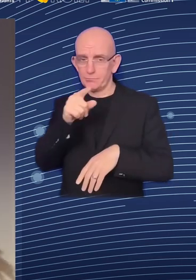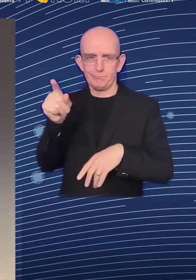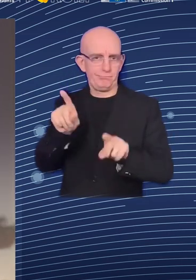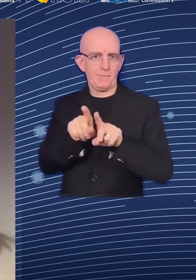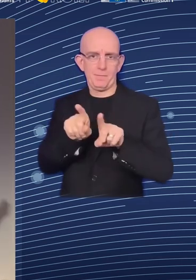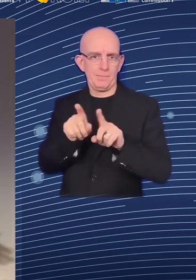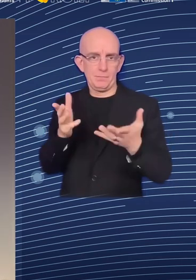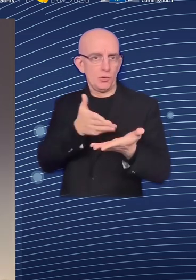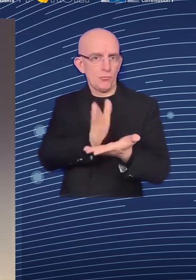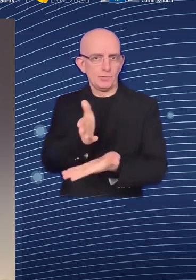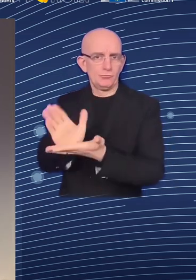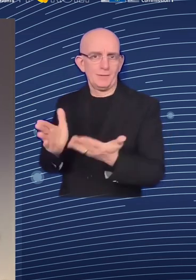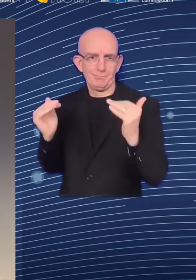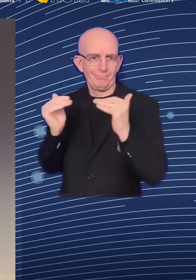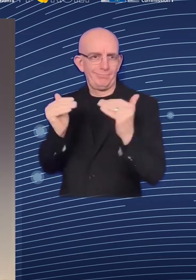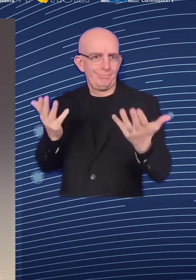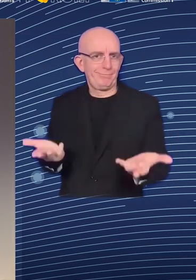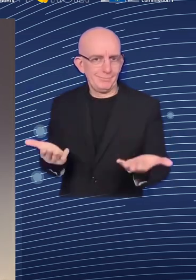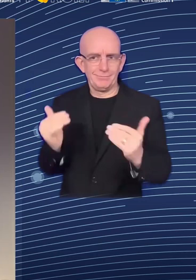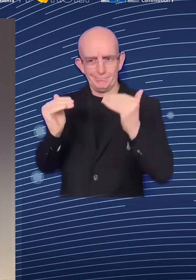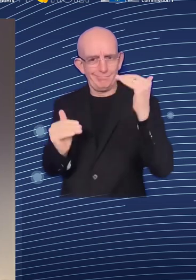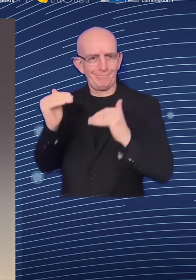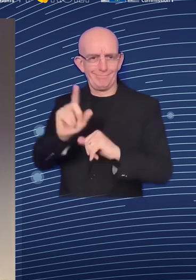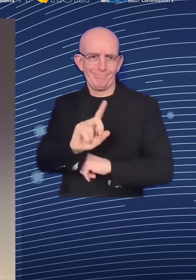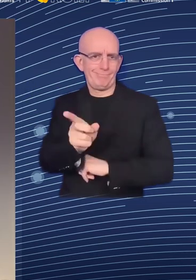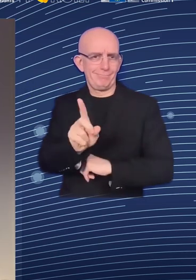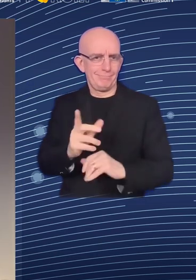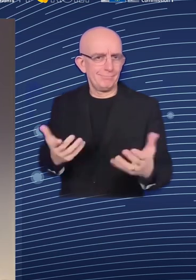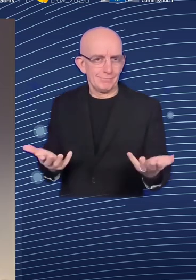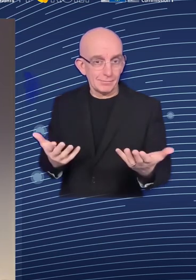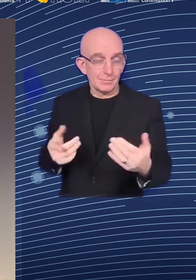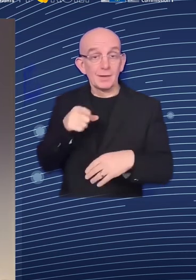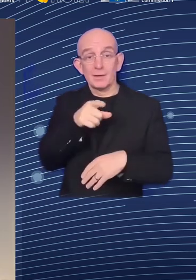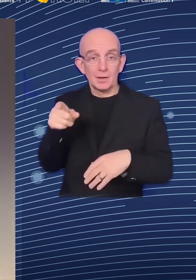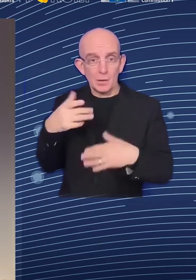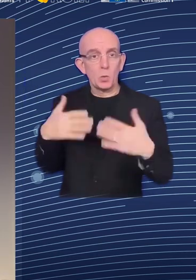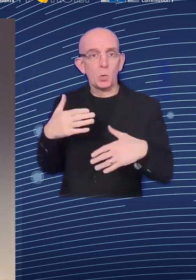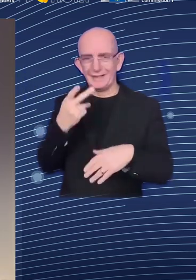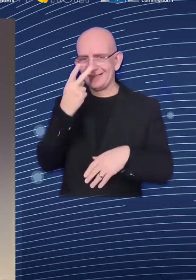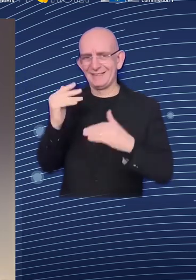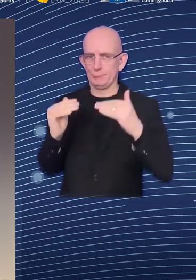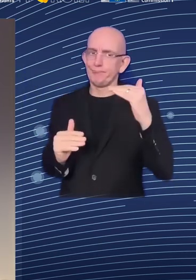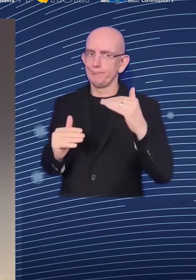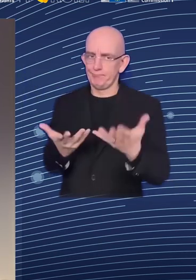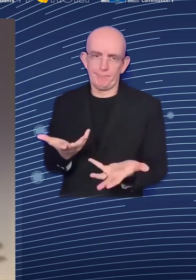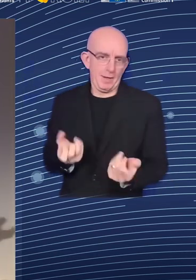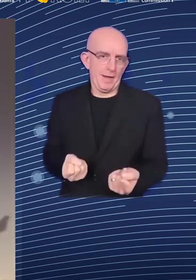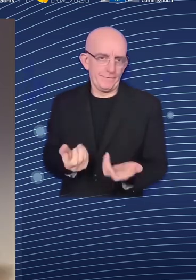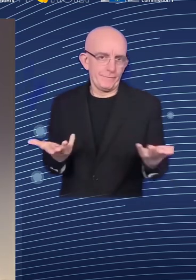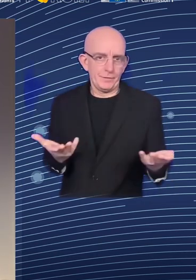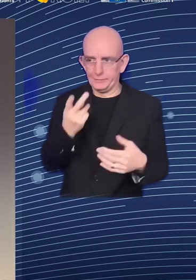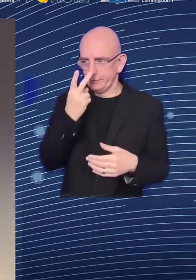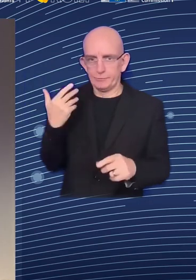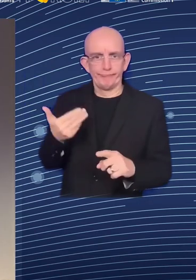a huge gender gap in these fields, in these industrial fields. But I think that's happening everywhere, at least in Europe, and we don't have